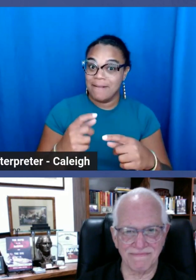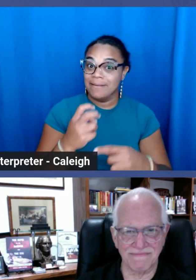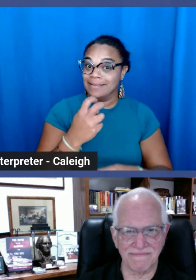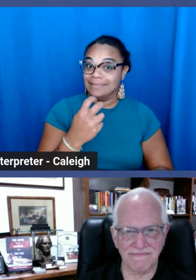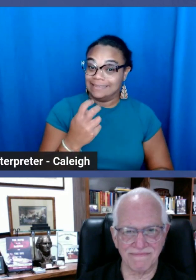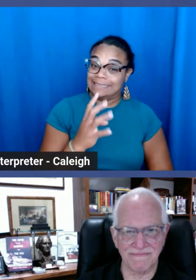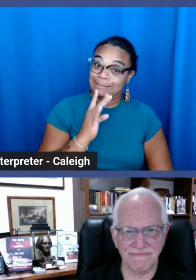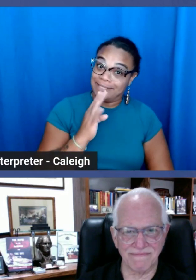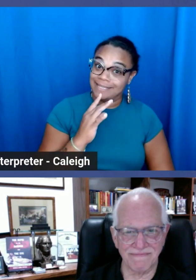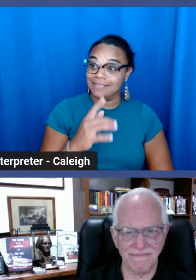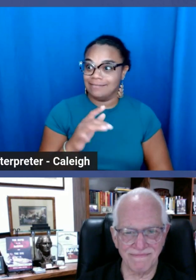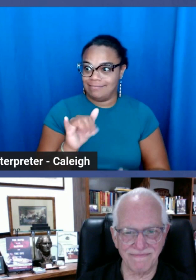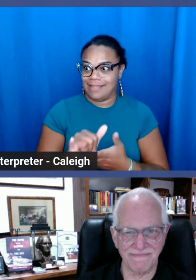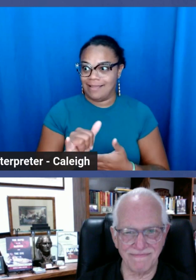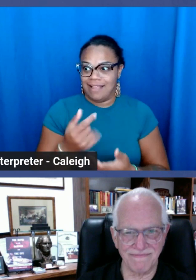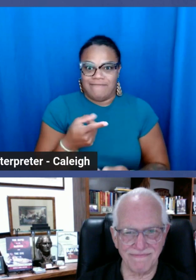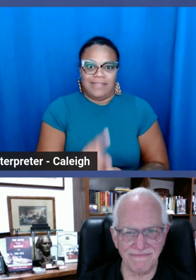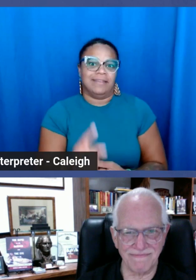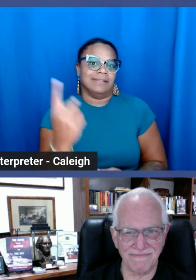someone.